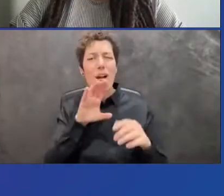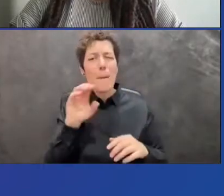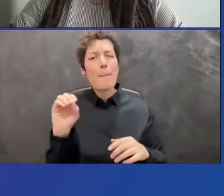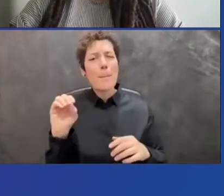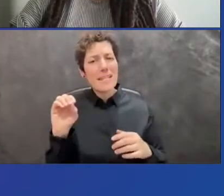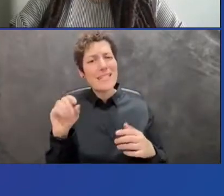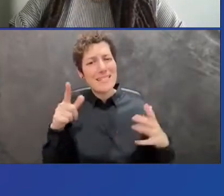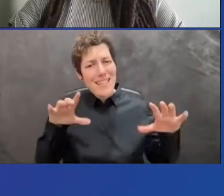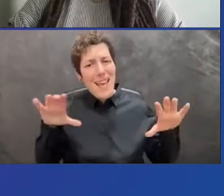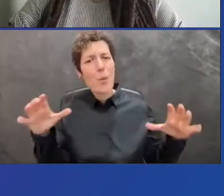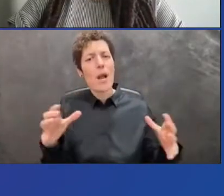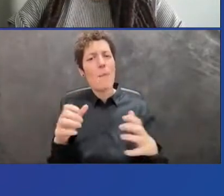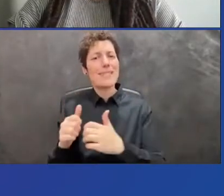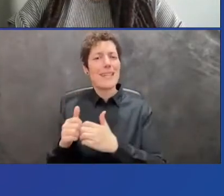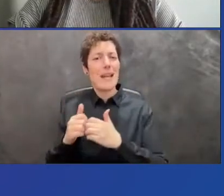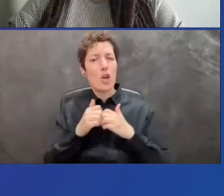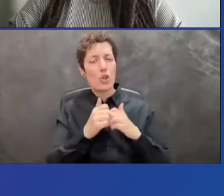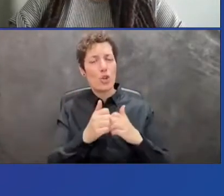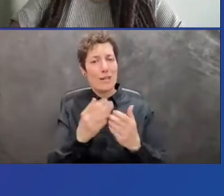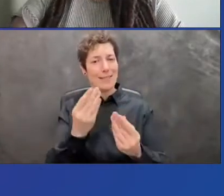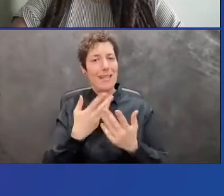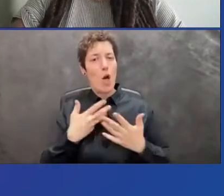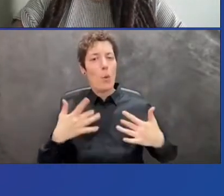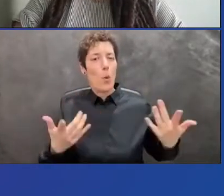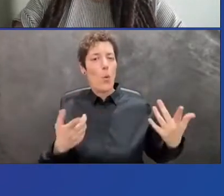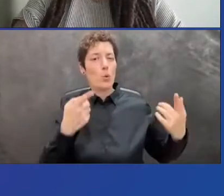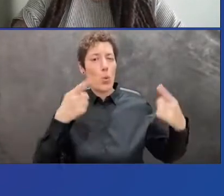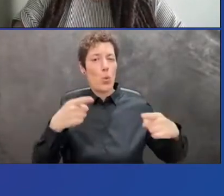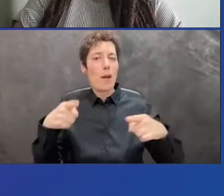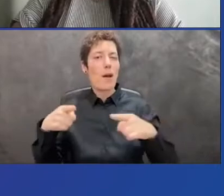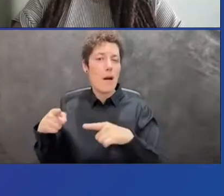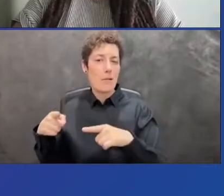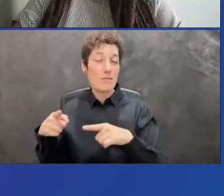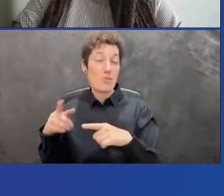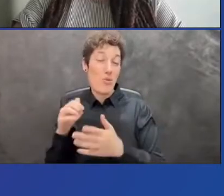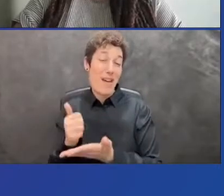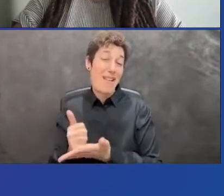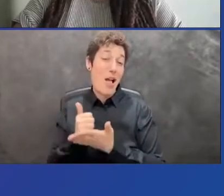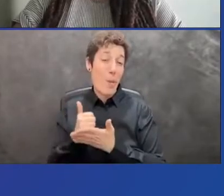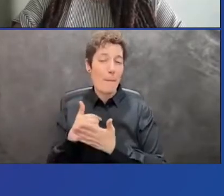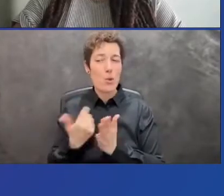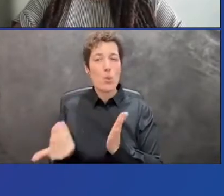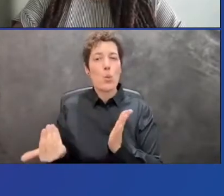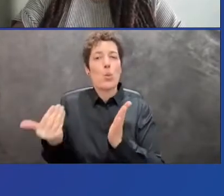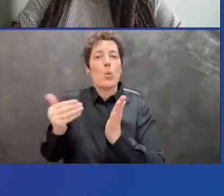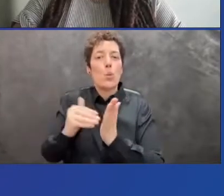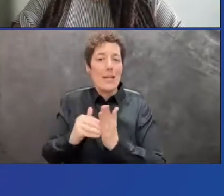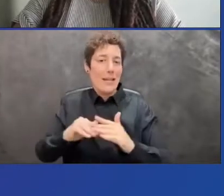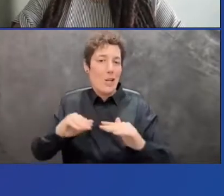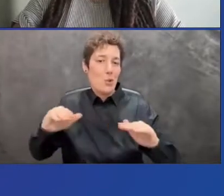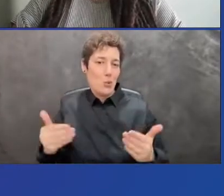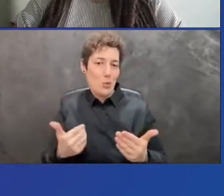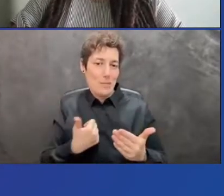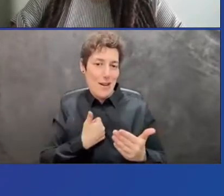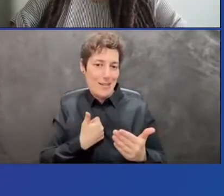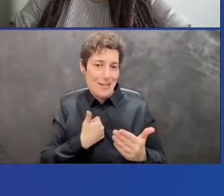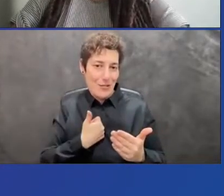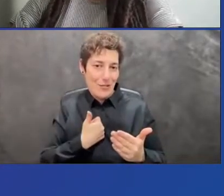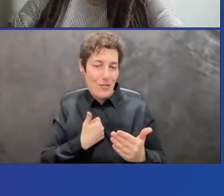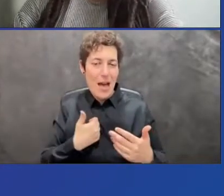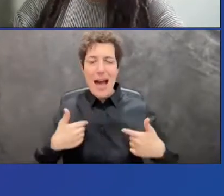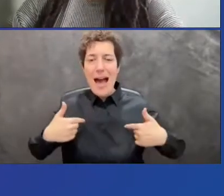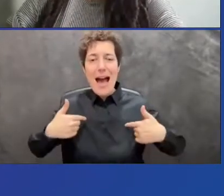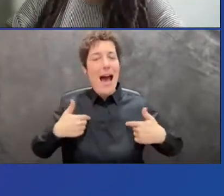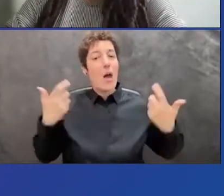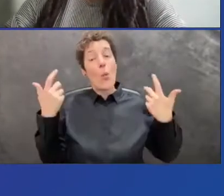happening. And so that helped as a reintroduction as well, versus me having to be my storyteller to tell you